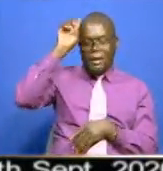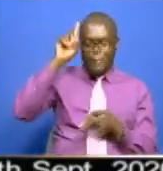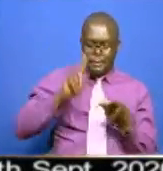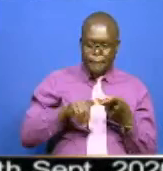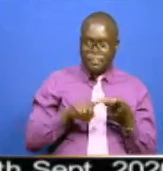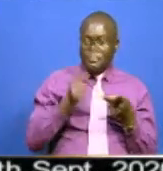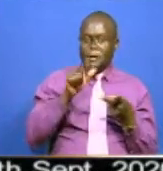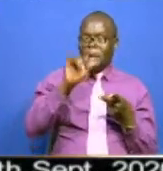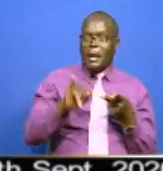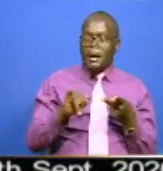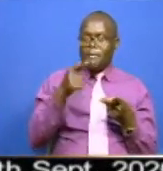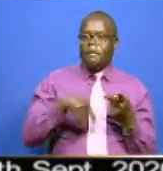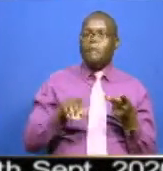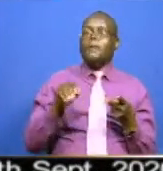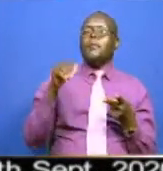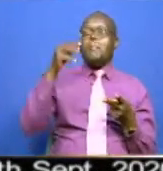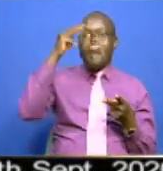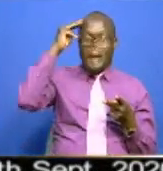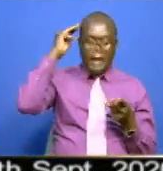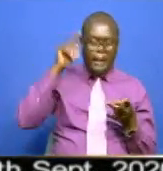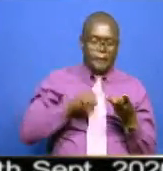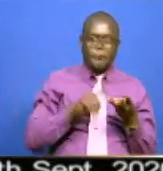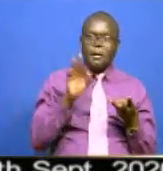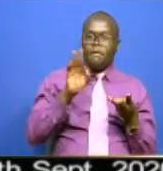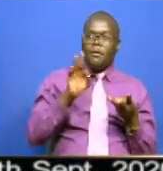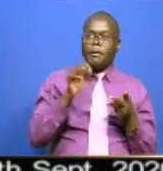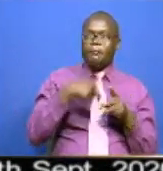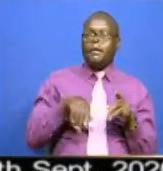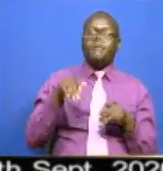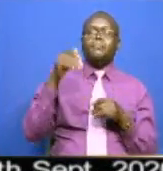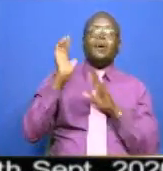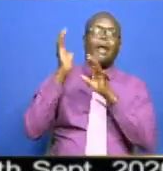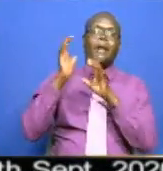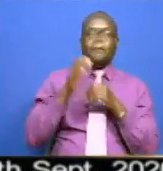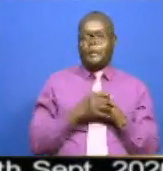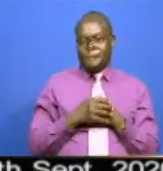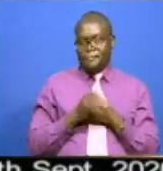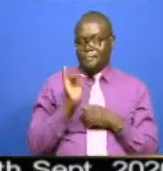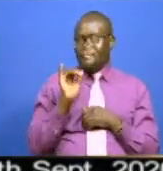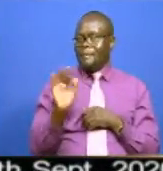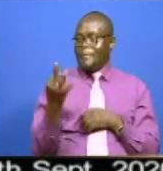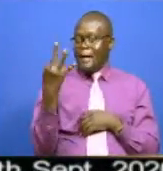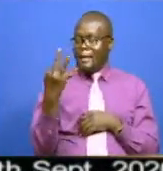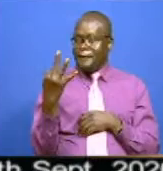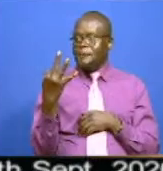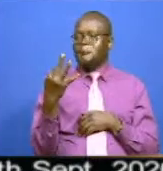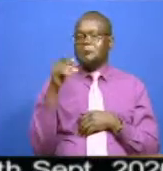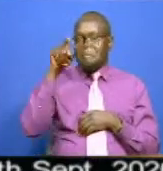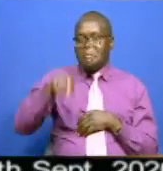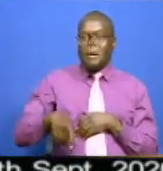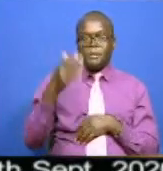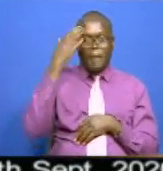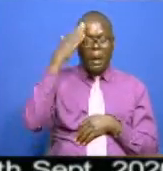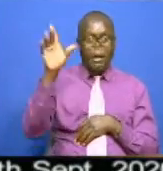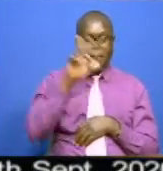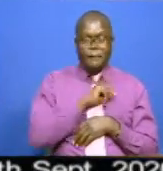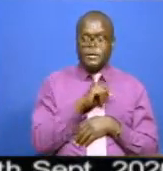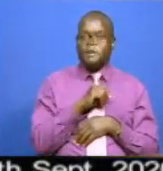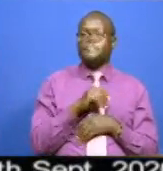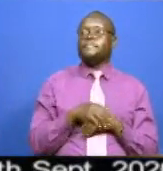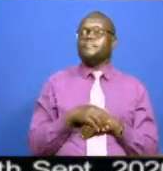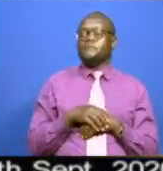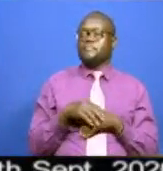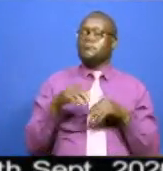Ali Suro is from Mandera. Florence Biria is from Kilifi. Thirdly, Mr. Speaker, it is to be noted that while